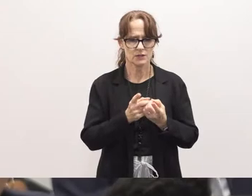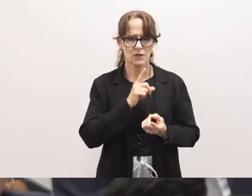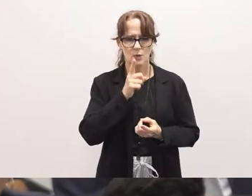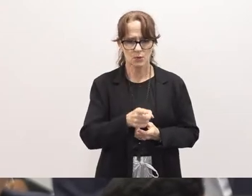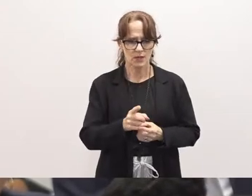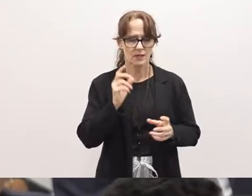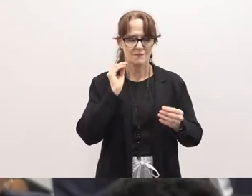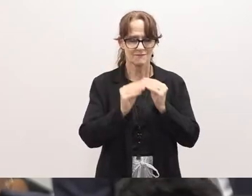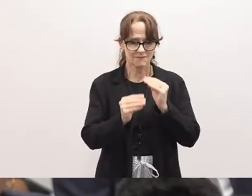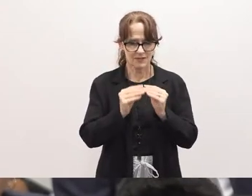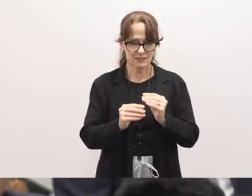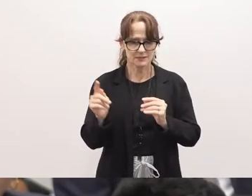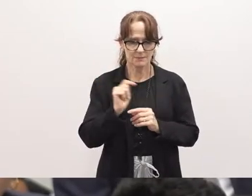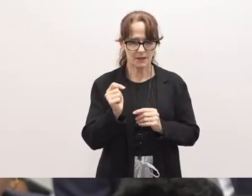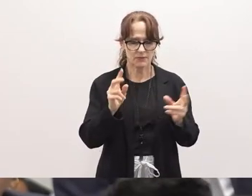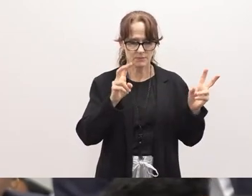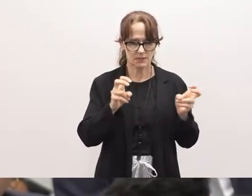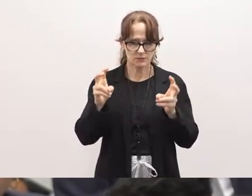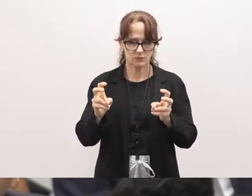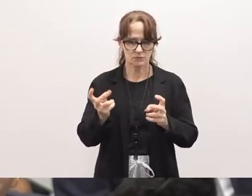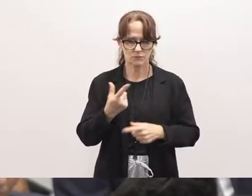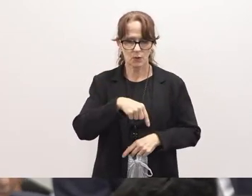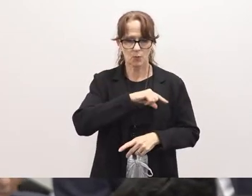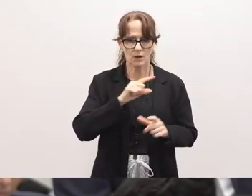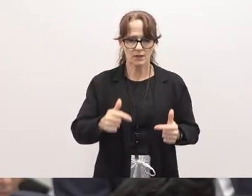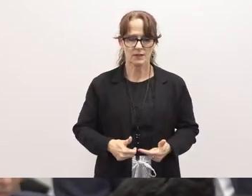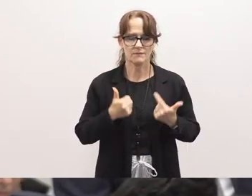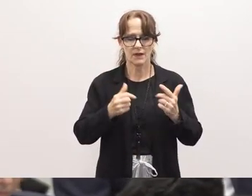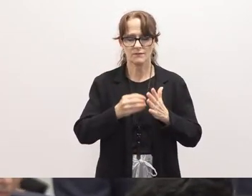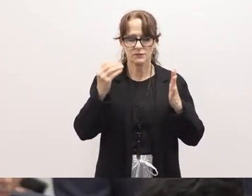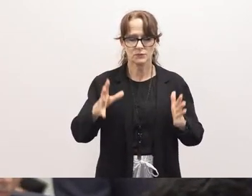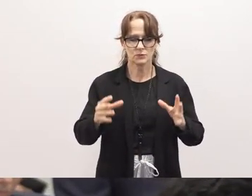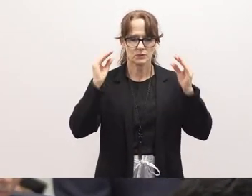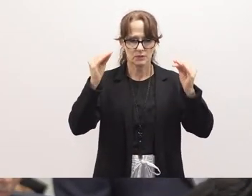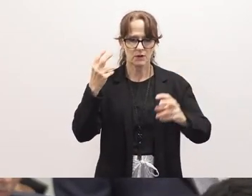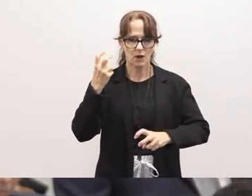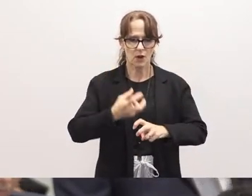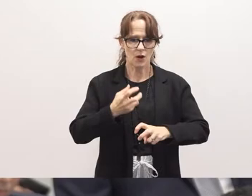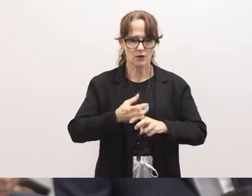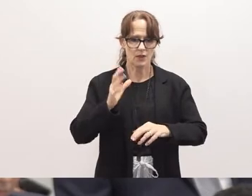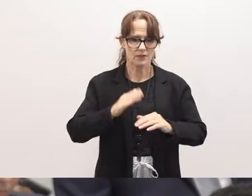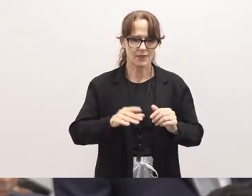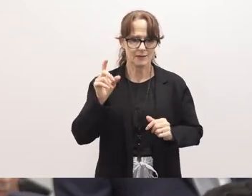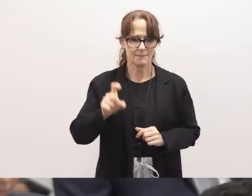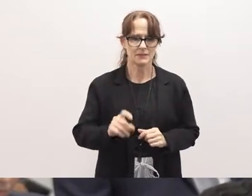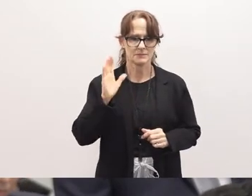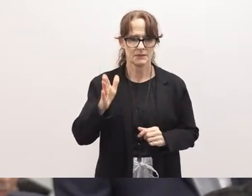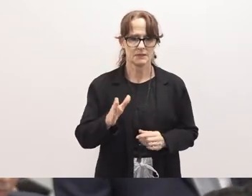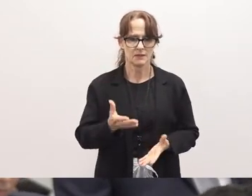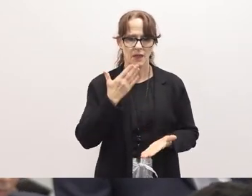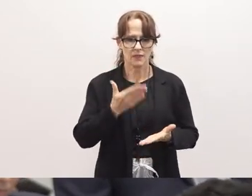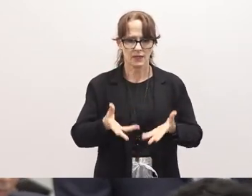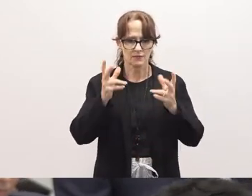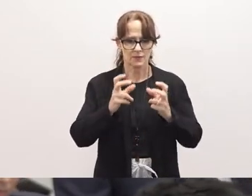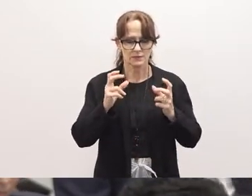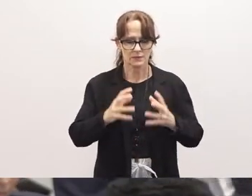bathroom issue, as is making the quality of life for students and teachers to only be harder than what it has to be. Thank you for listening.